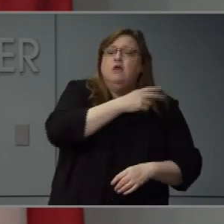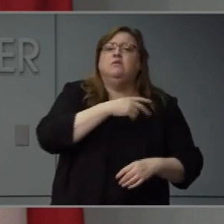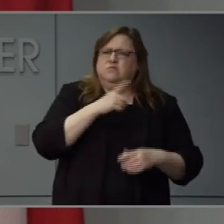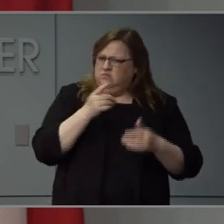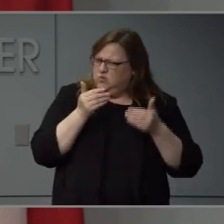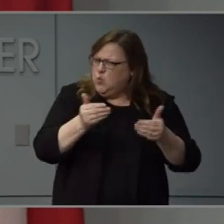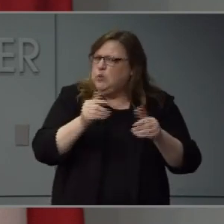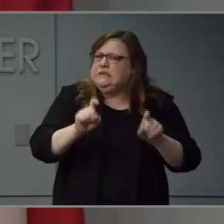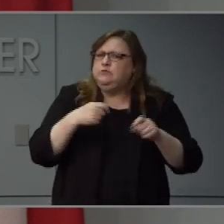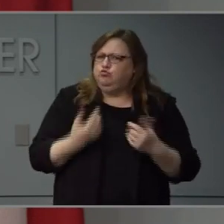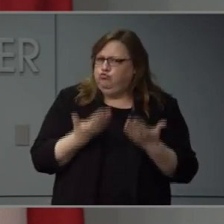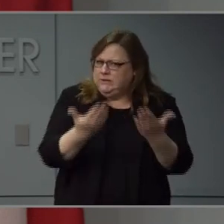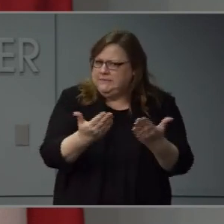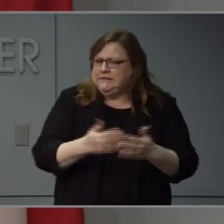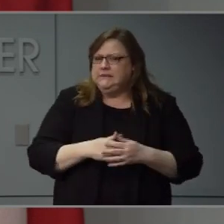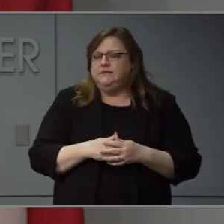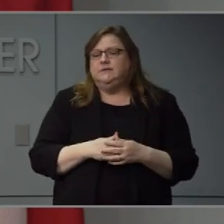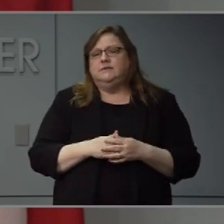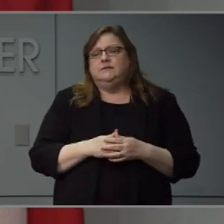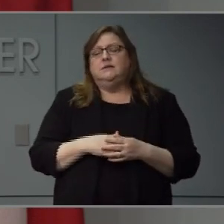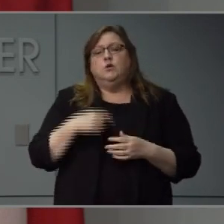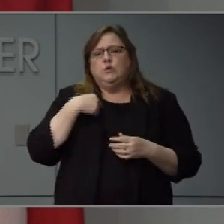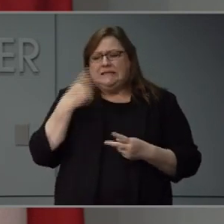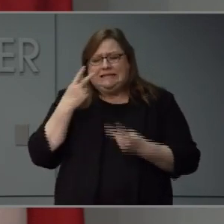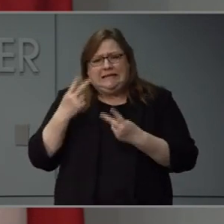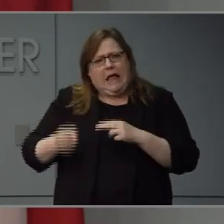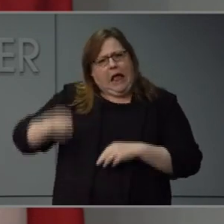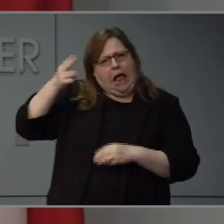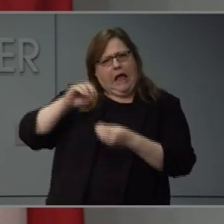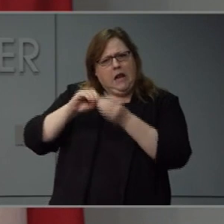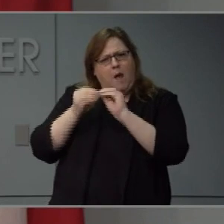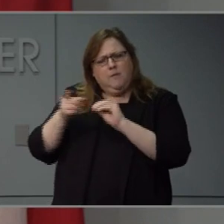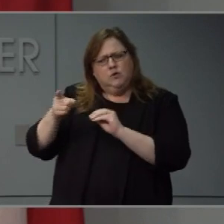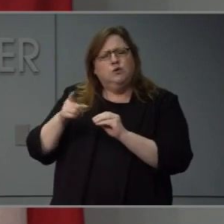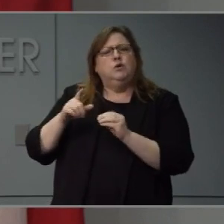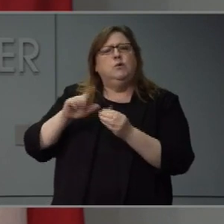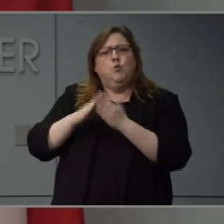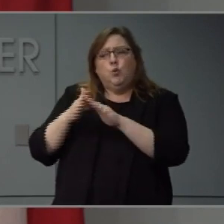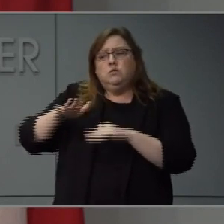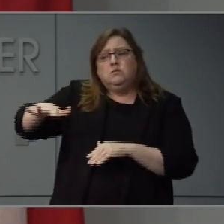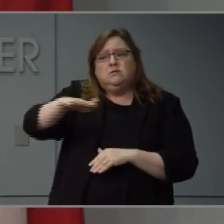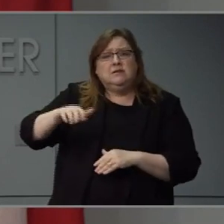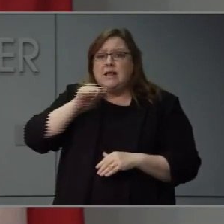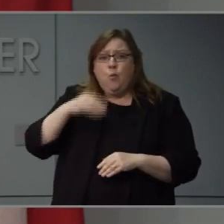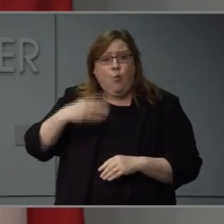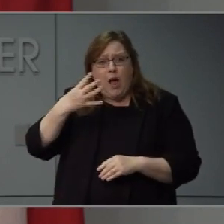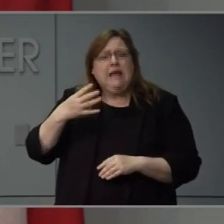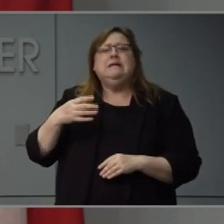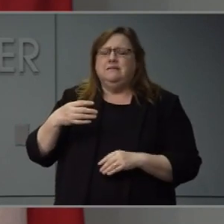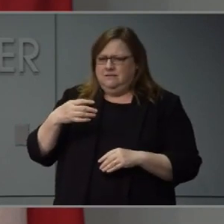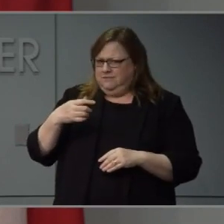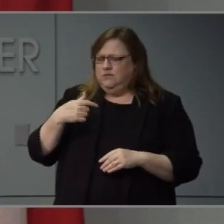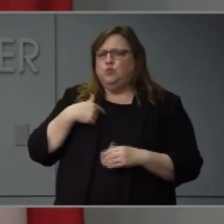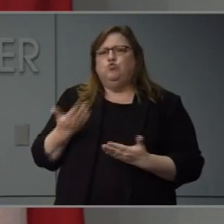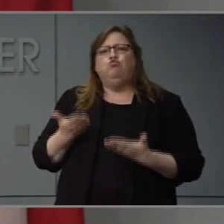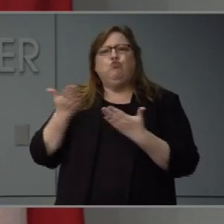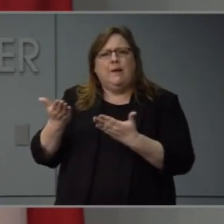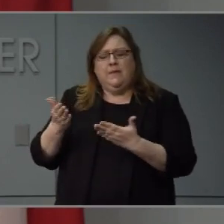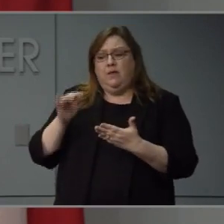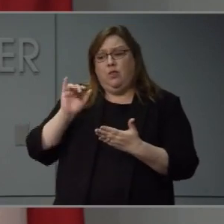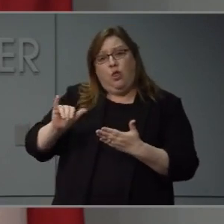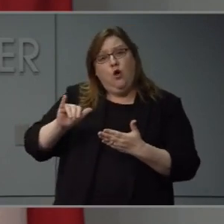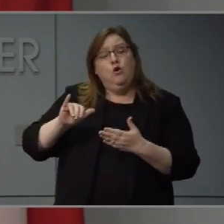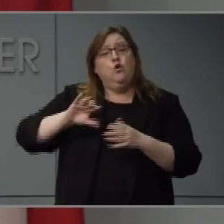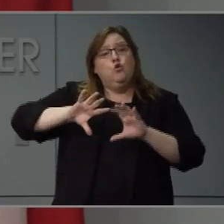COVID-19 that we're seeing among communities of color, testing is also recommended for those who come from these